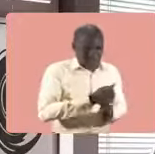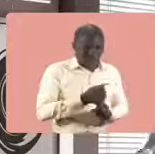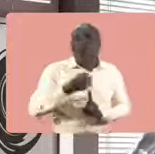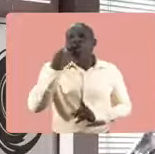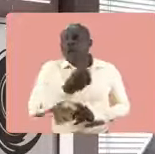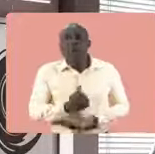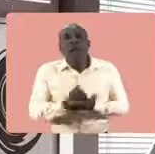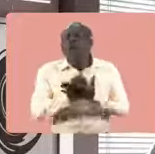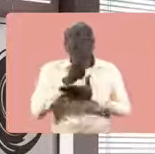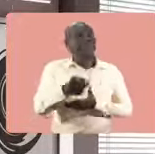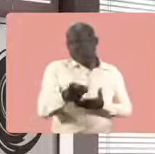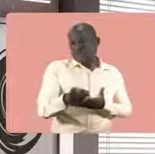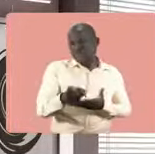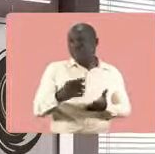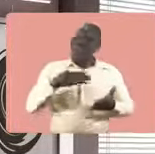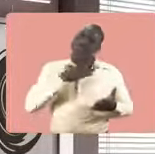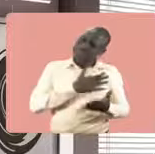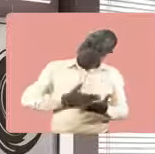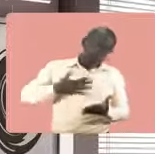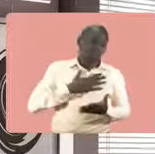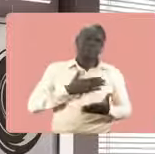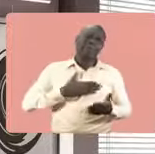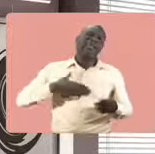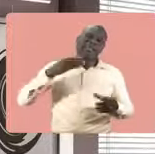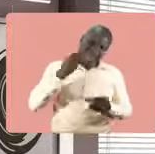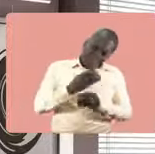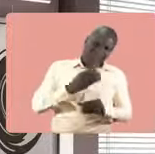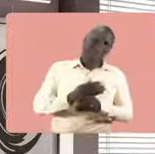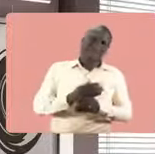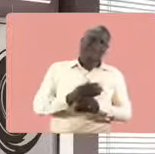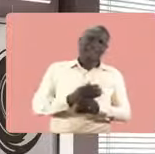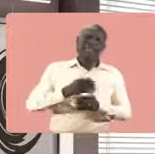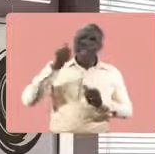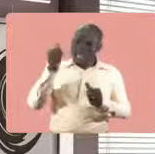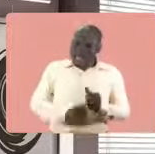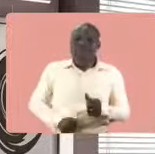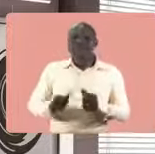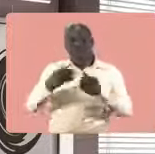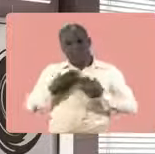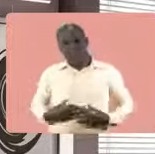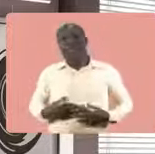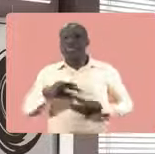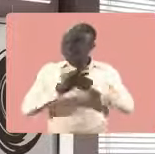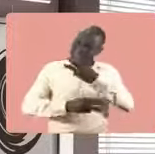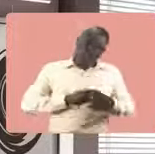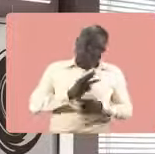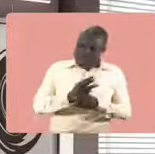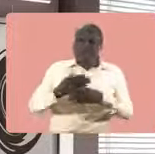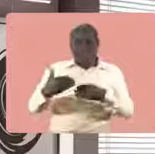bi akire no yonko aboa no wawe no obia ne ne ho asem ewo